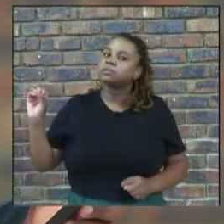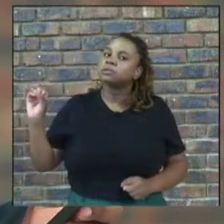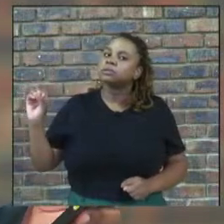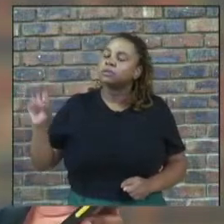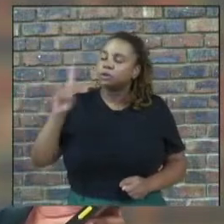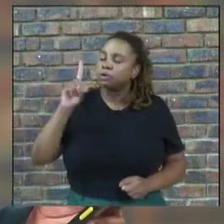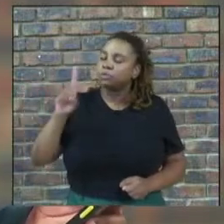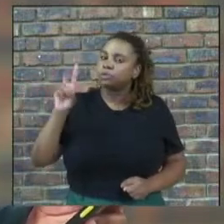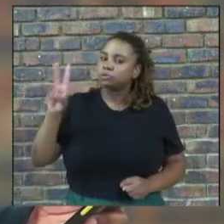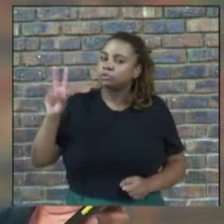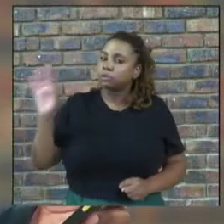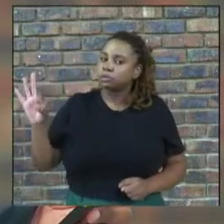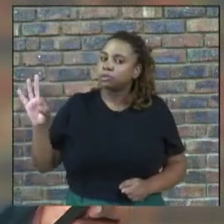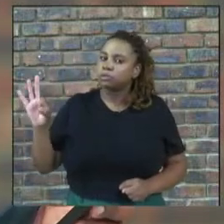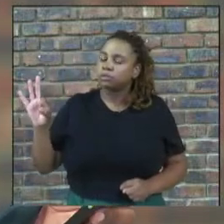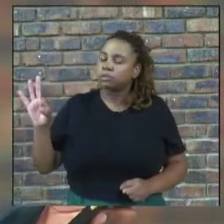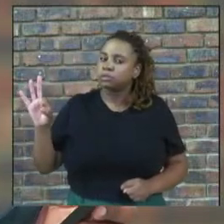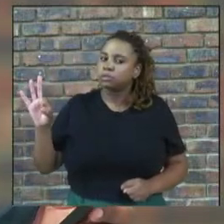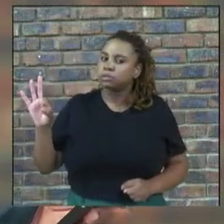123